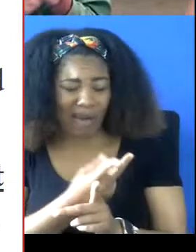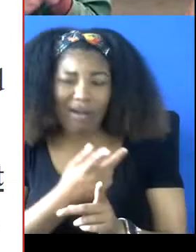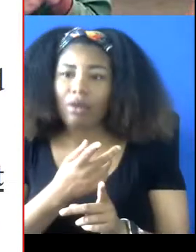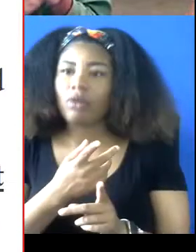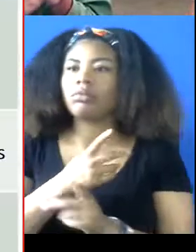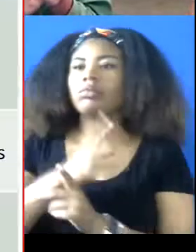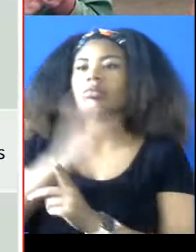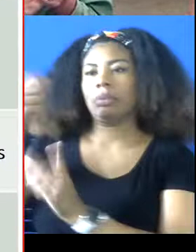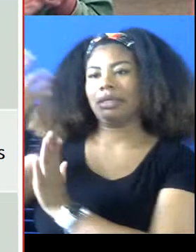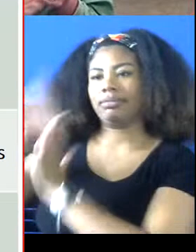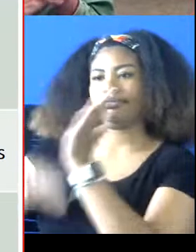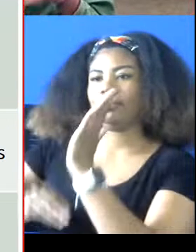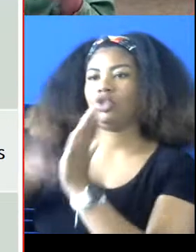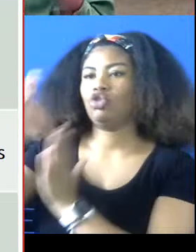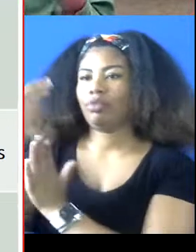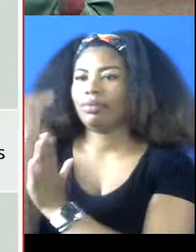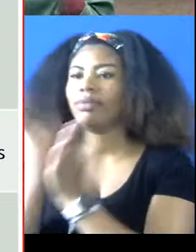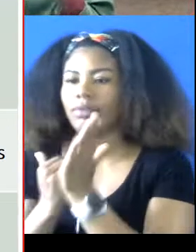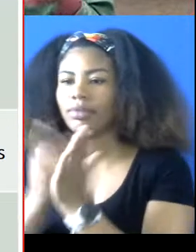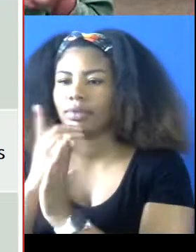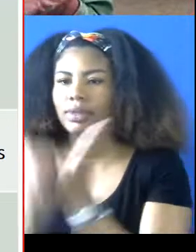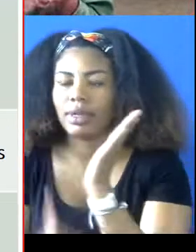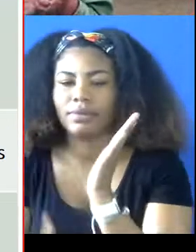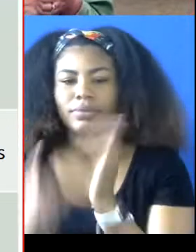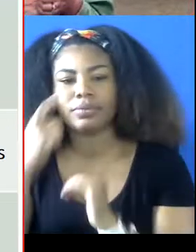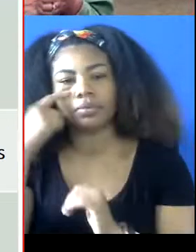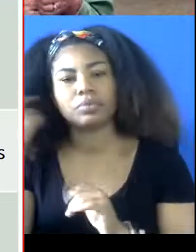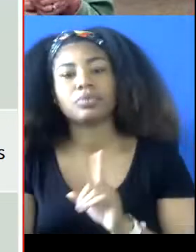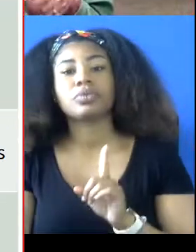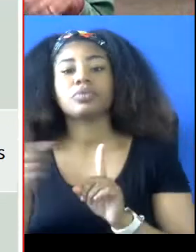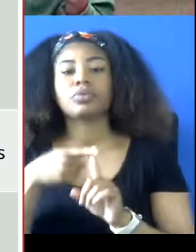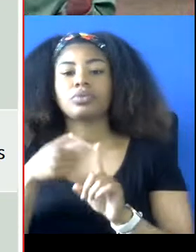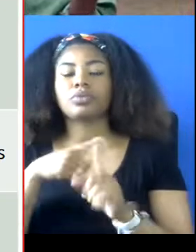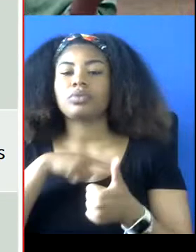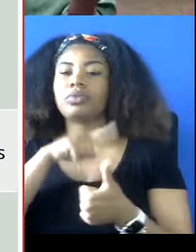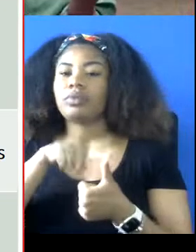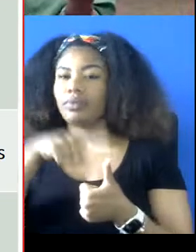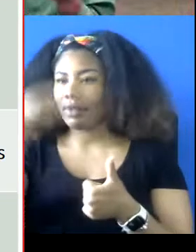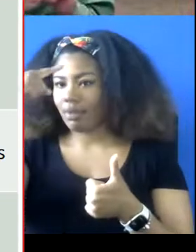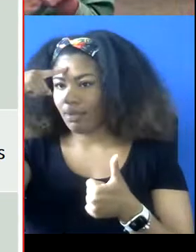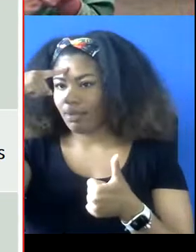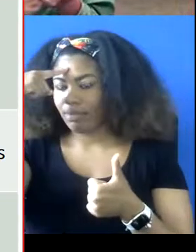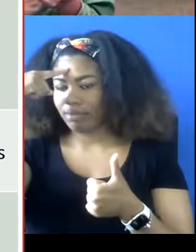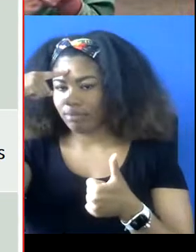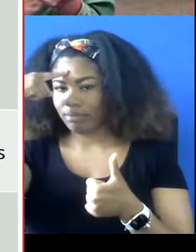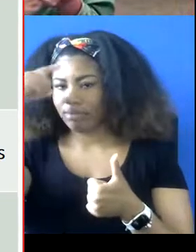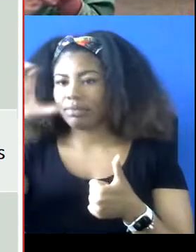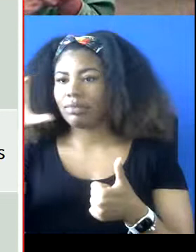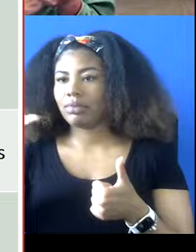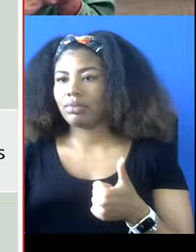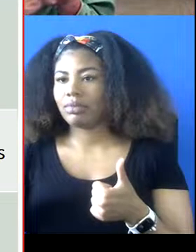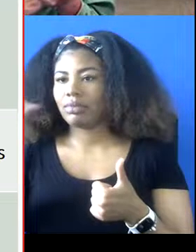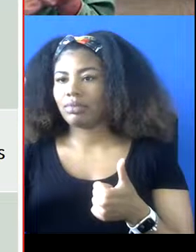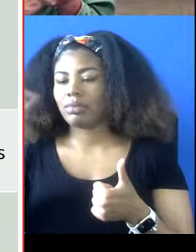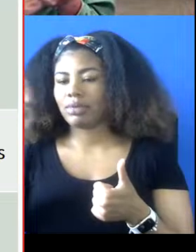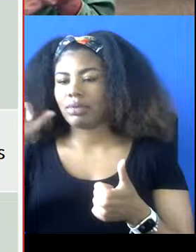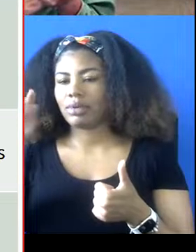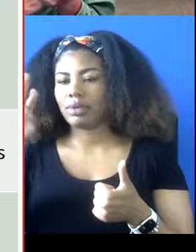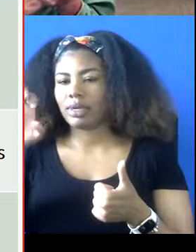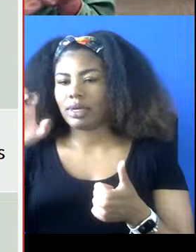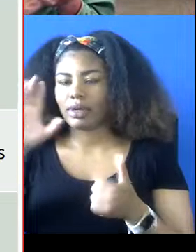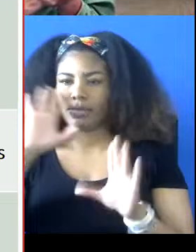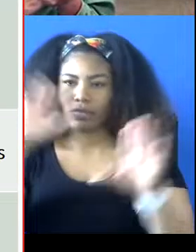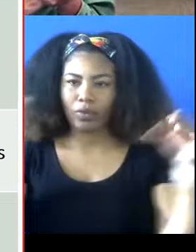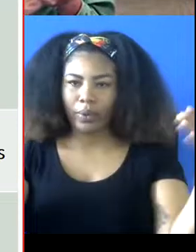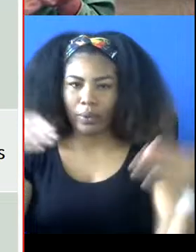design. All right, so let's look at the first one, cognitive engagement. Again, this is where we've always focused